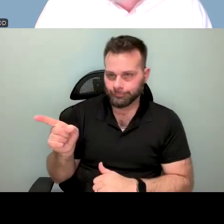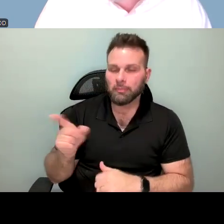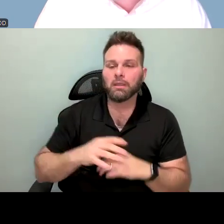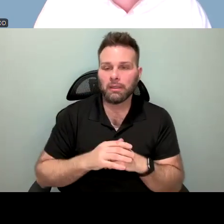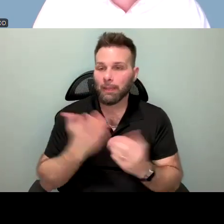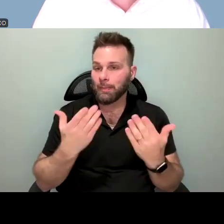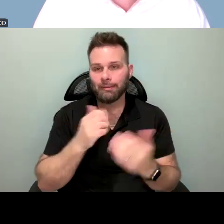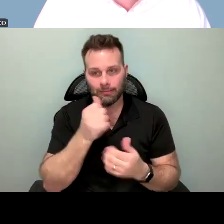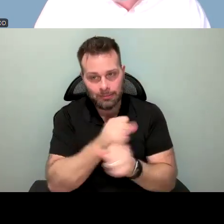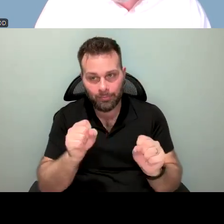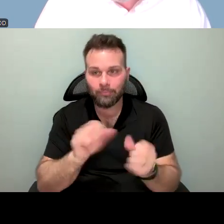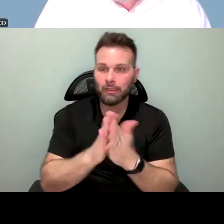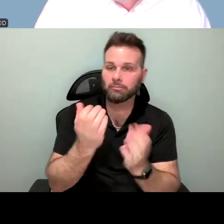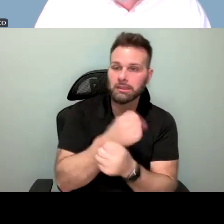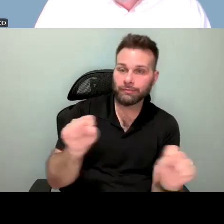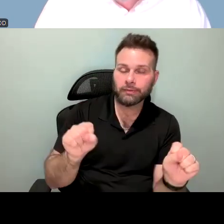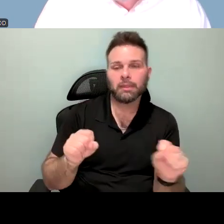changes to building codes and regulation.